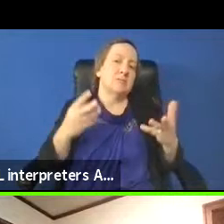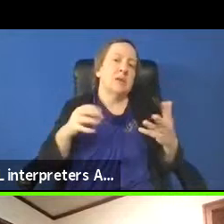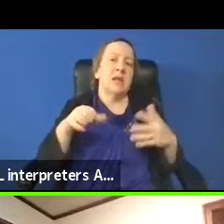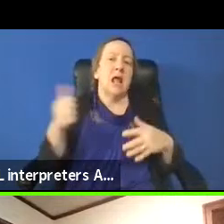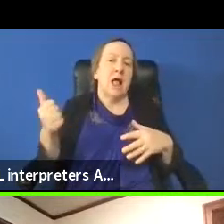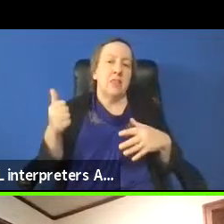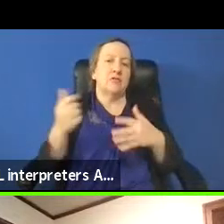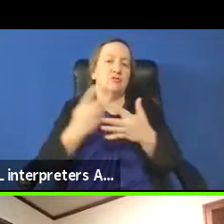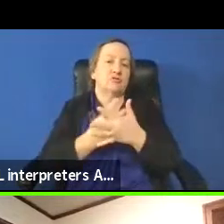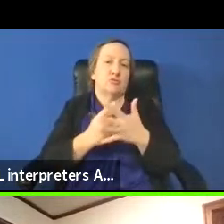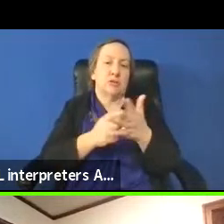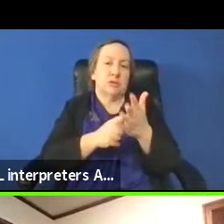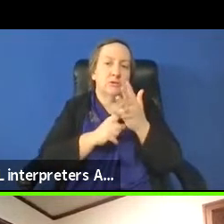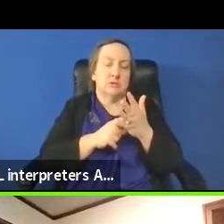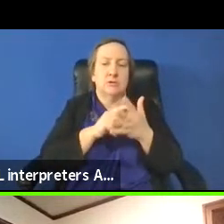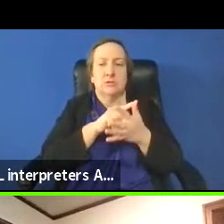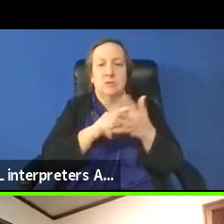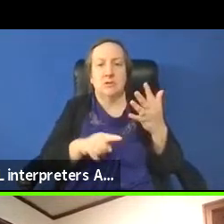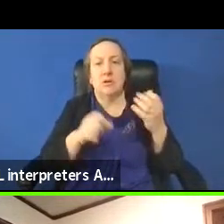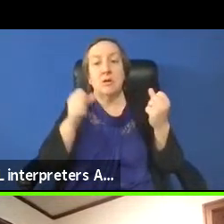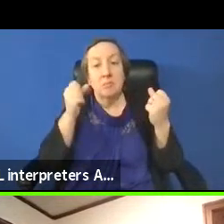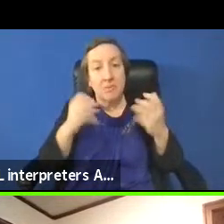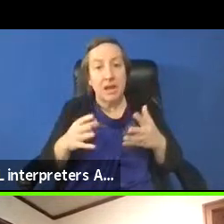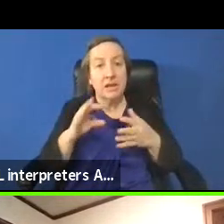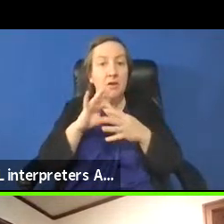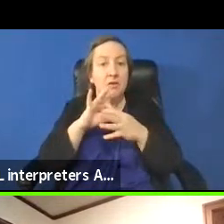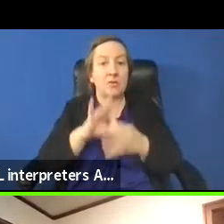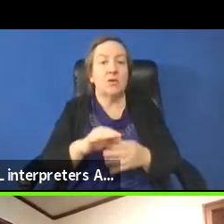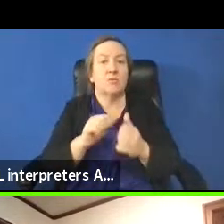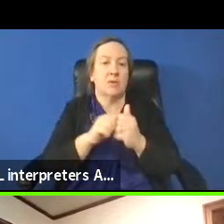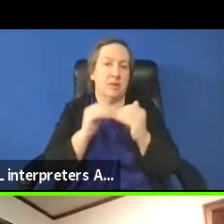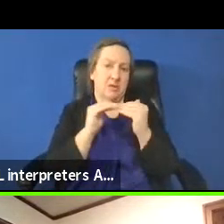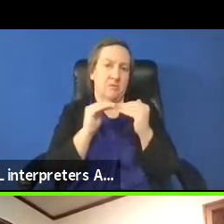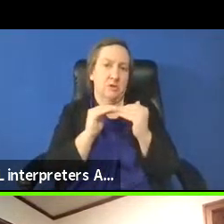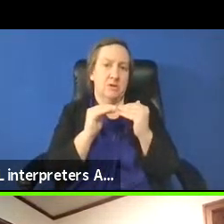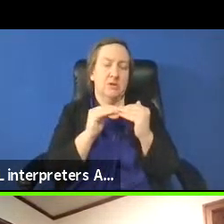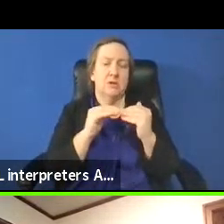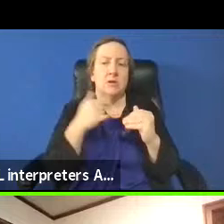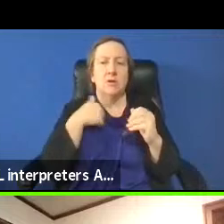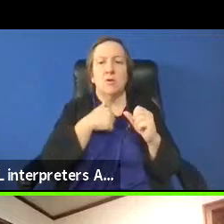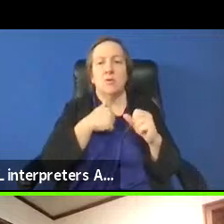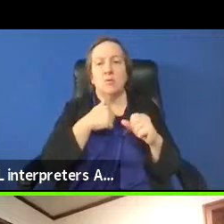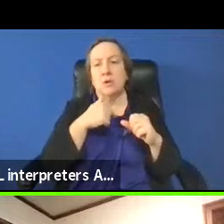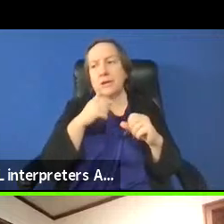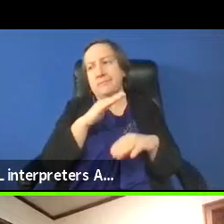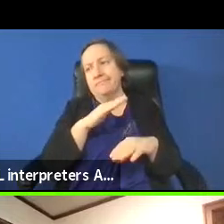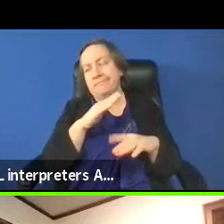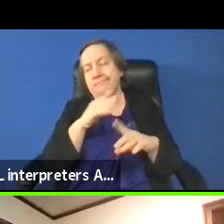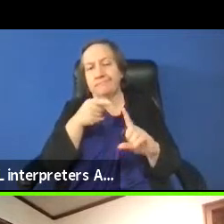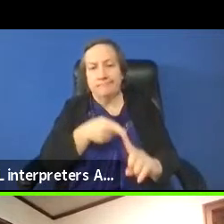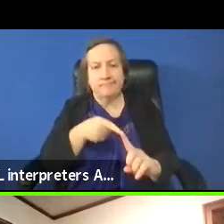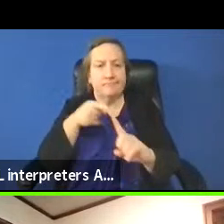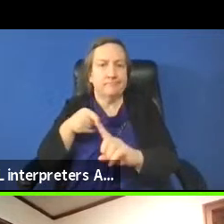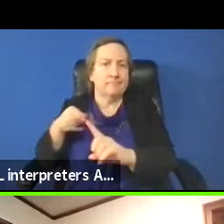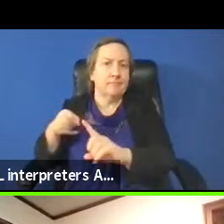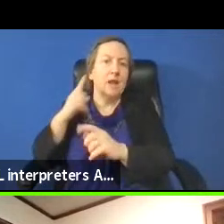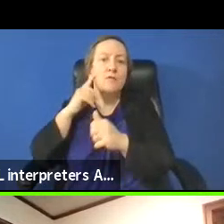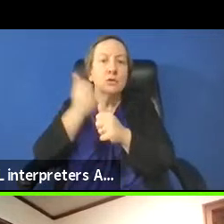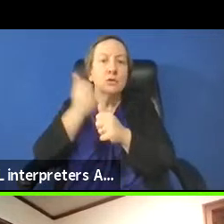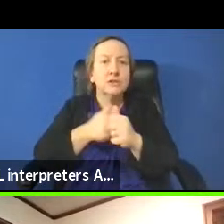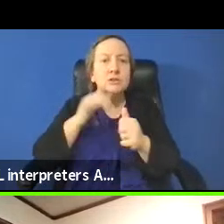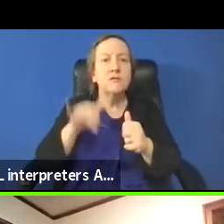criteria, many of which are also relevant to equity. And so we have called out for each of those